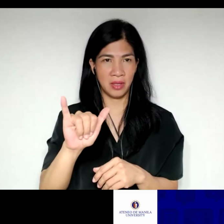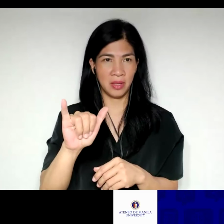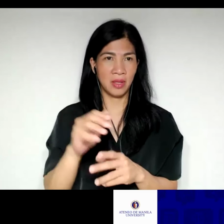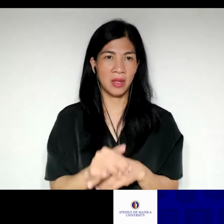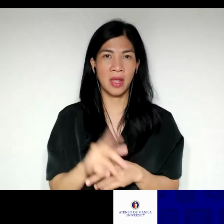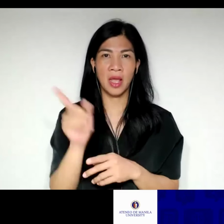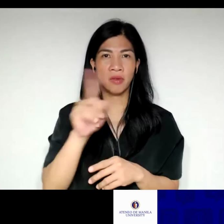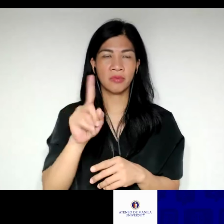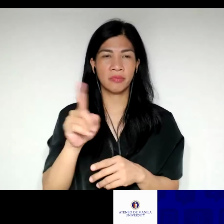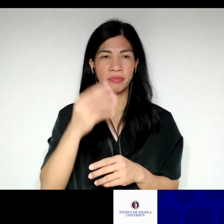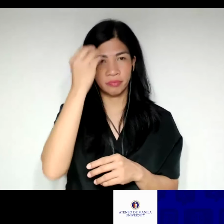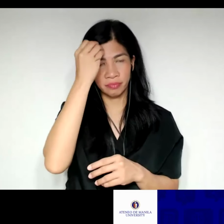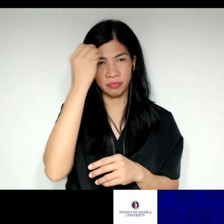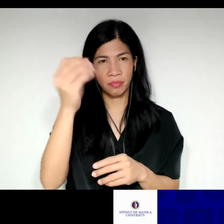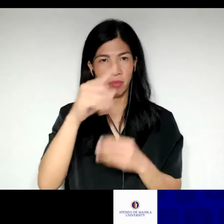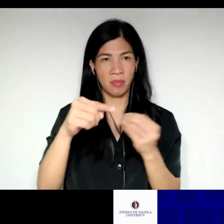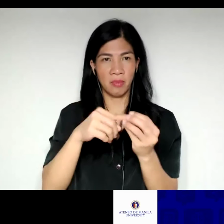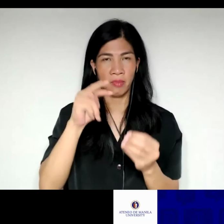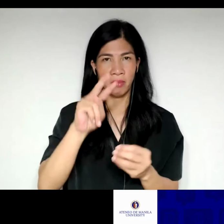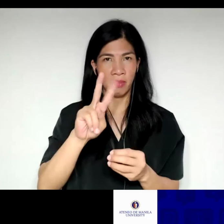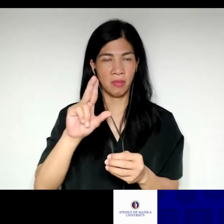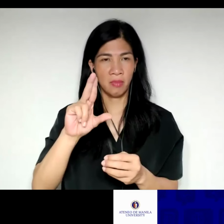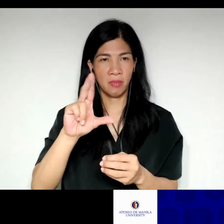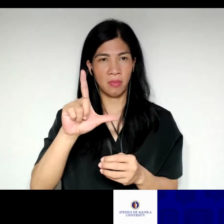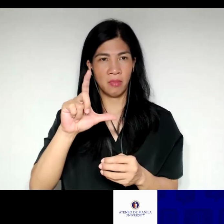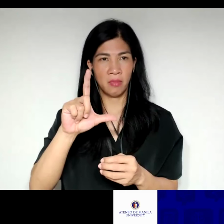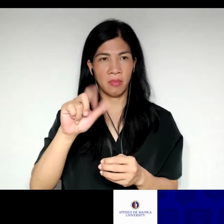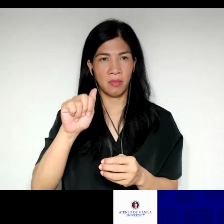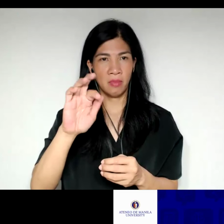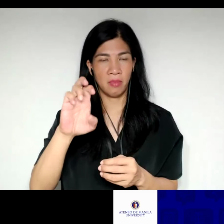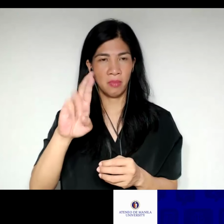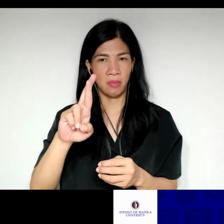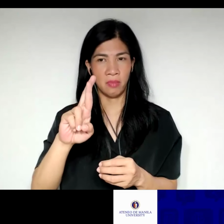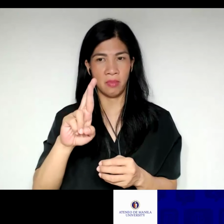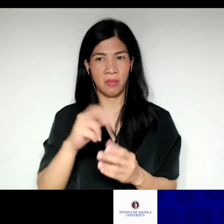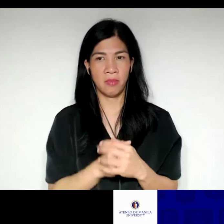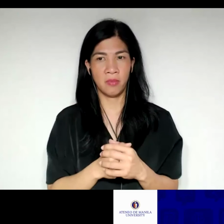towards nuclear power or nuclear energy as an alternate source of power?